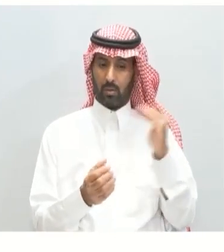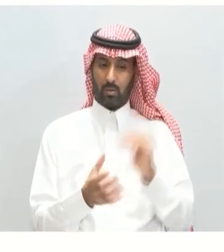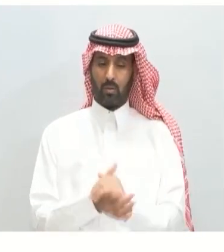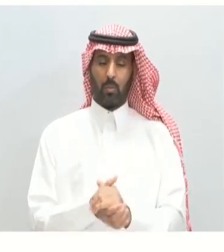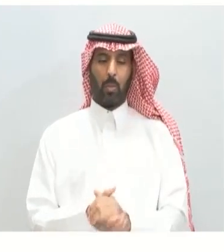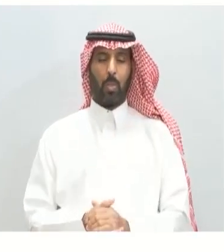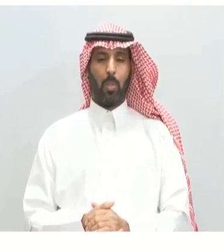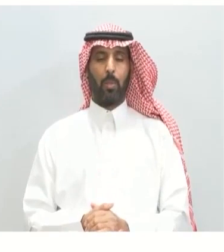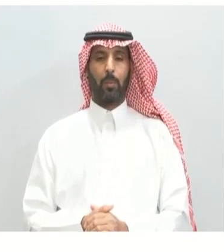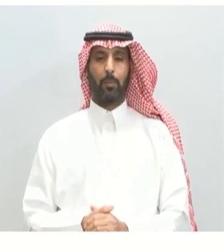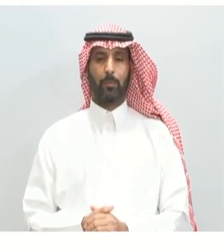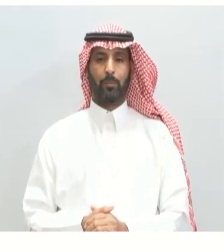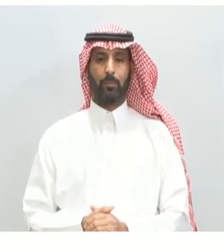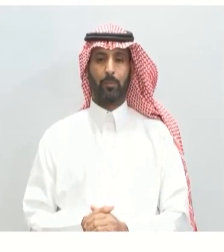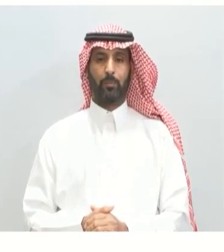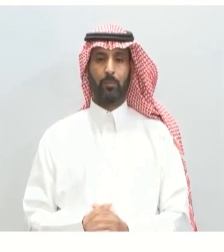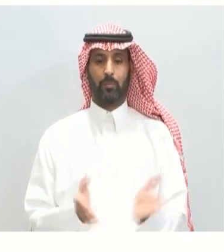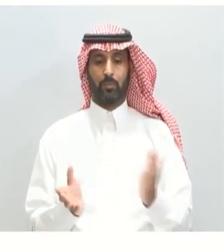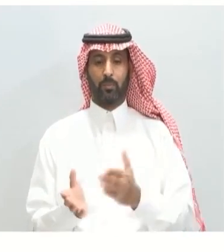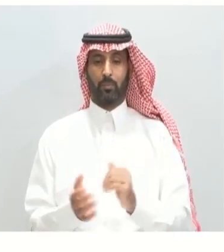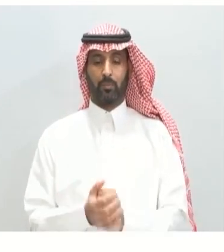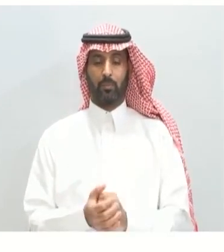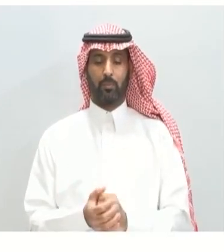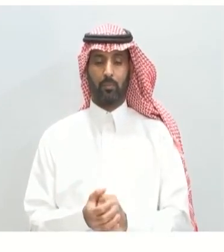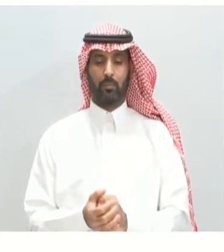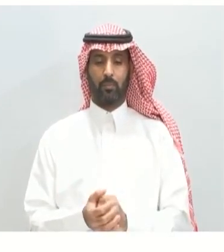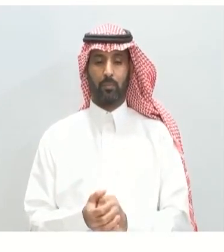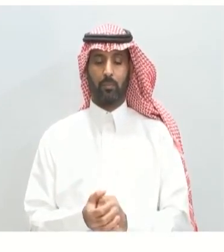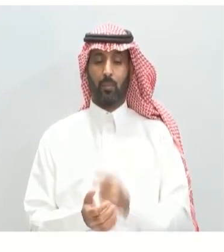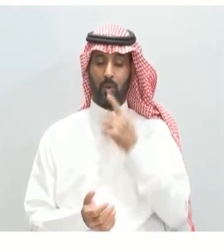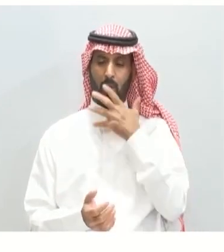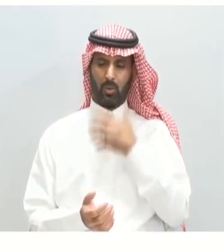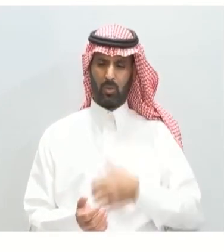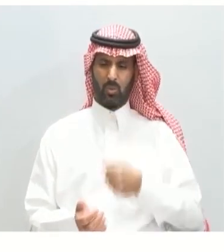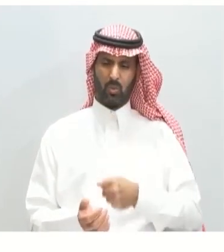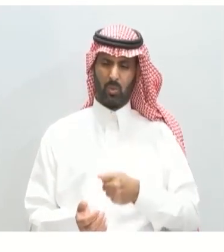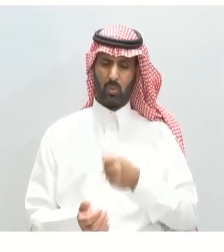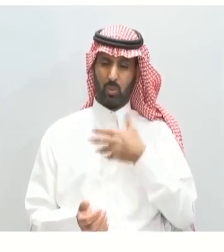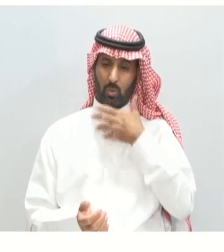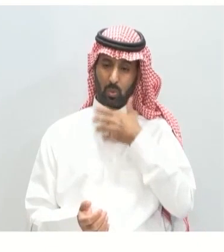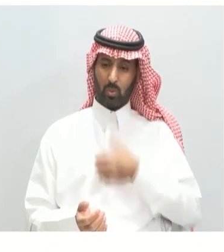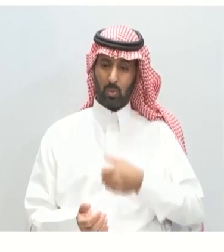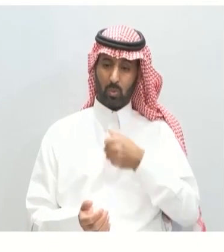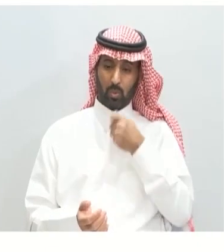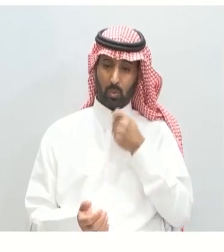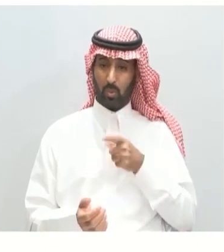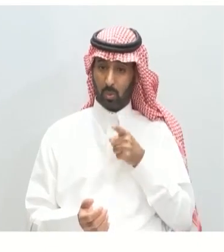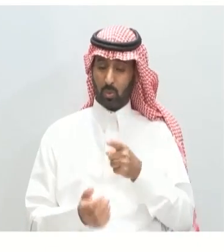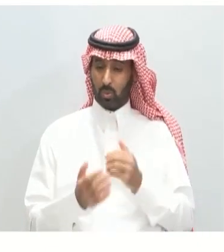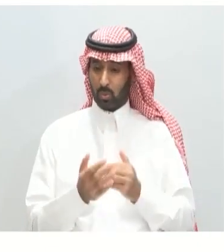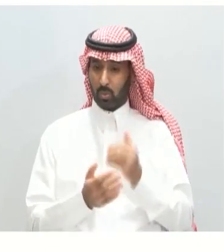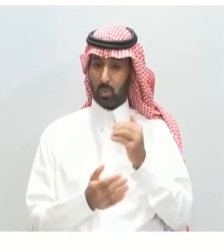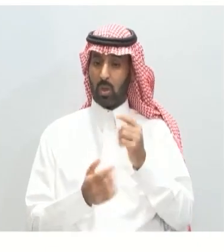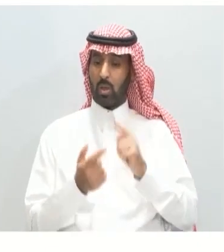here. So let's see the answer. The older you get, the happier you get. Very